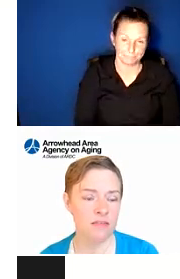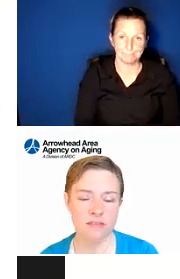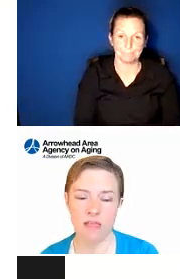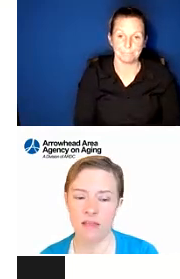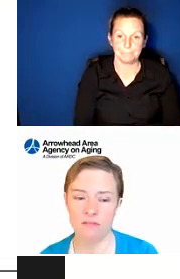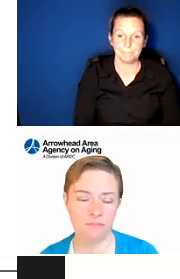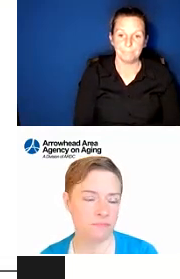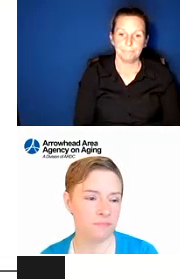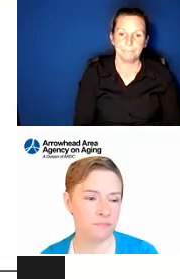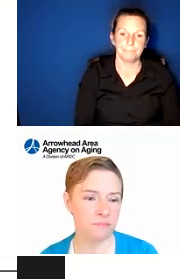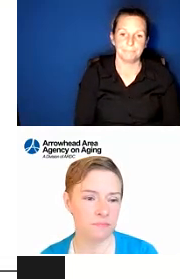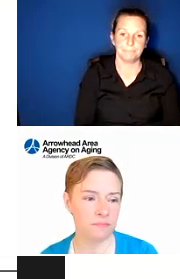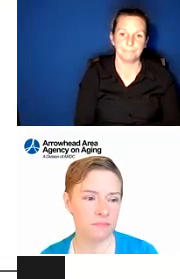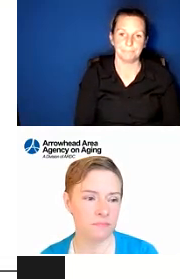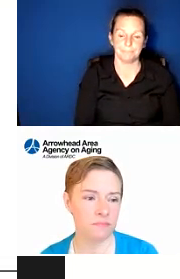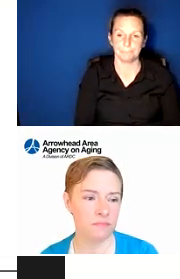Next slide.